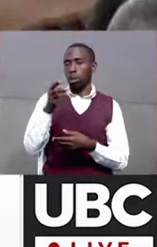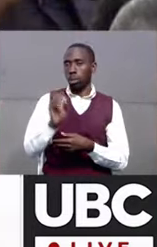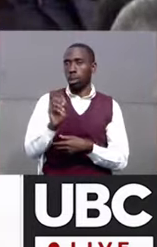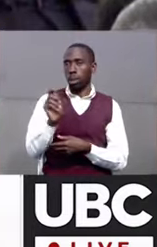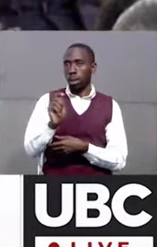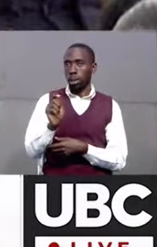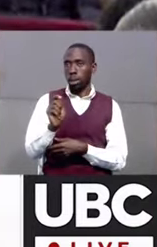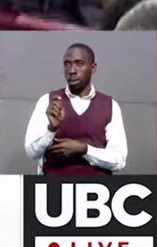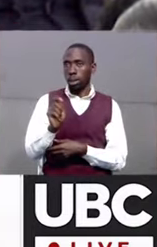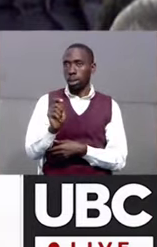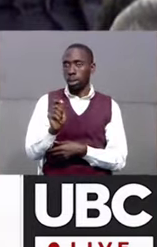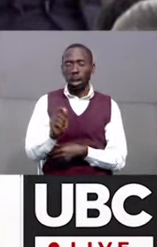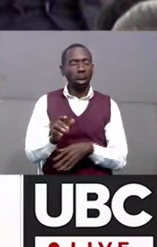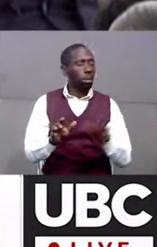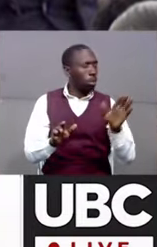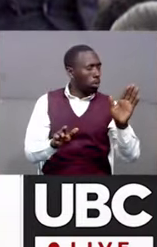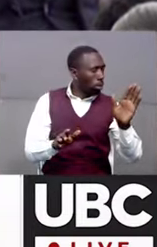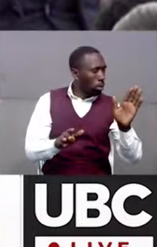By